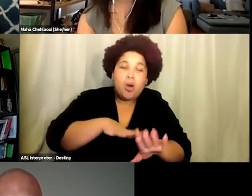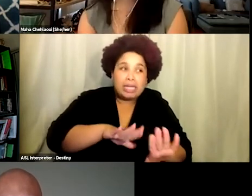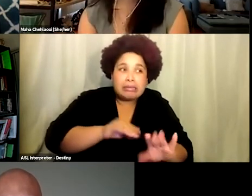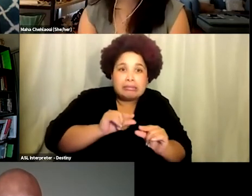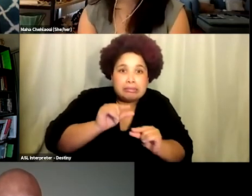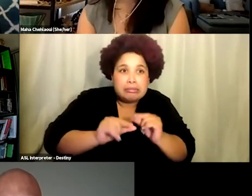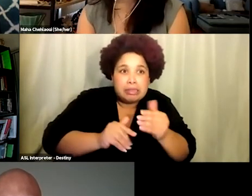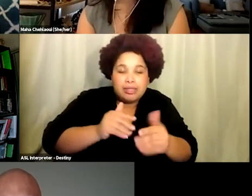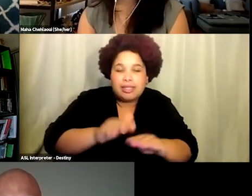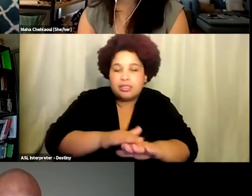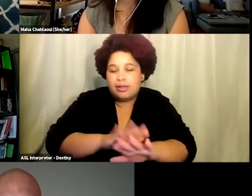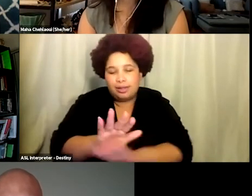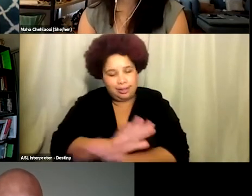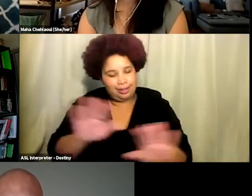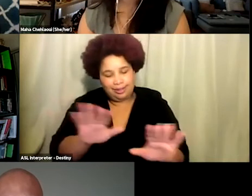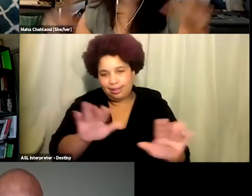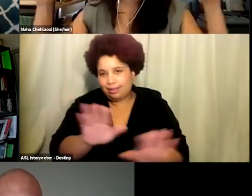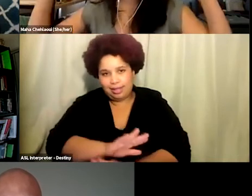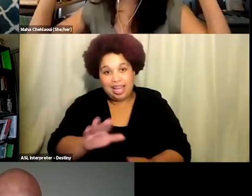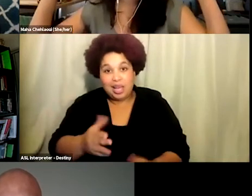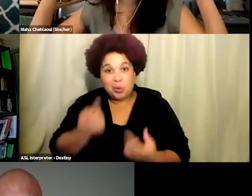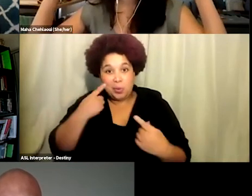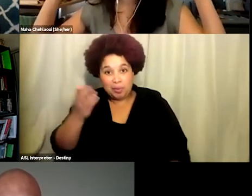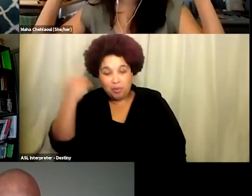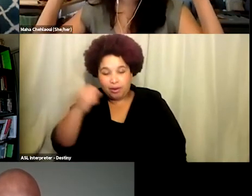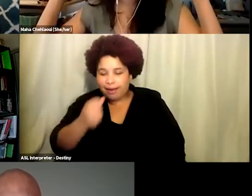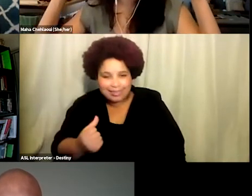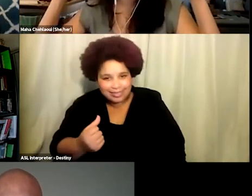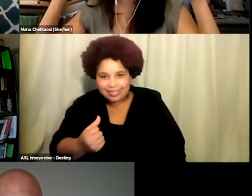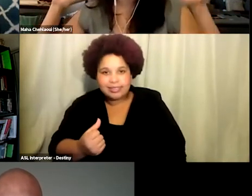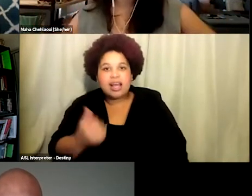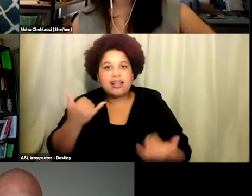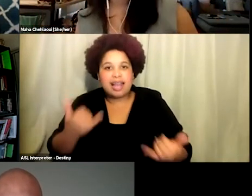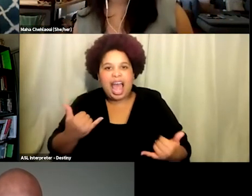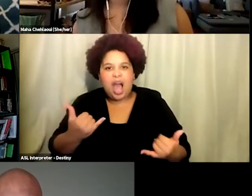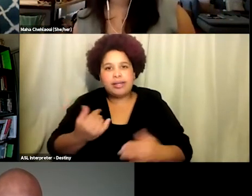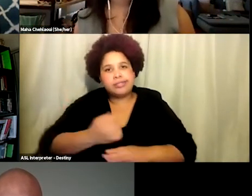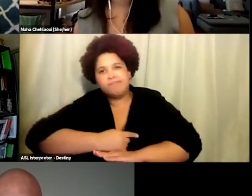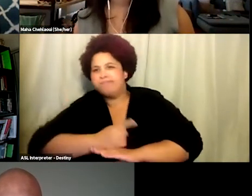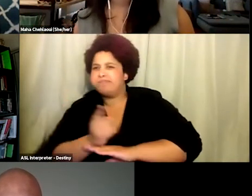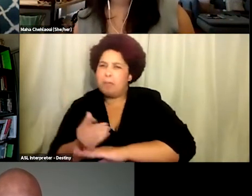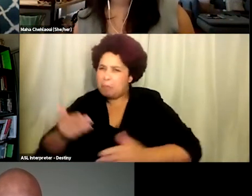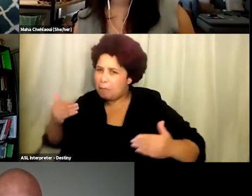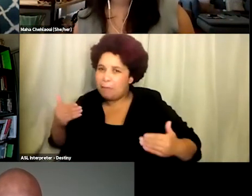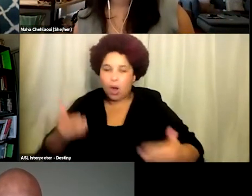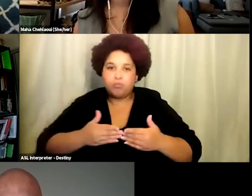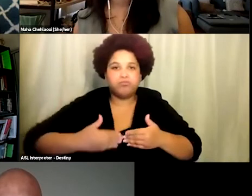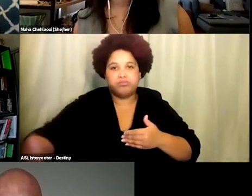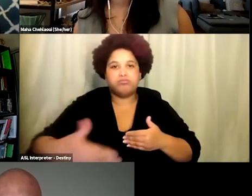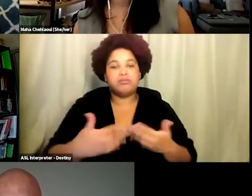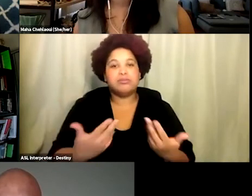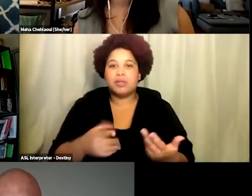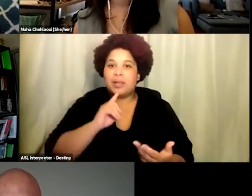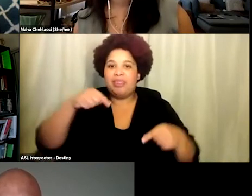slowly does not work anymore. And it didn't work before, but now is an accelerator moment. And I think that this conversation is a